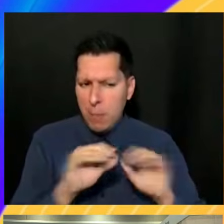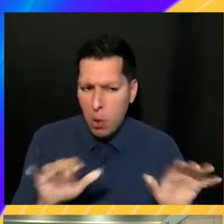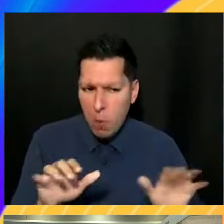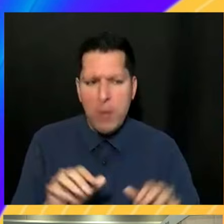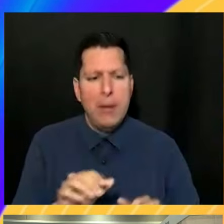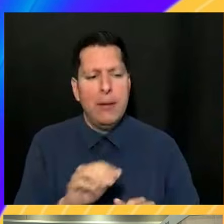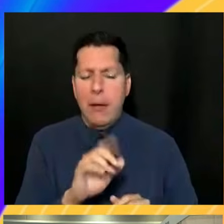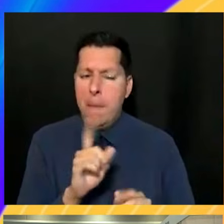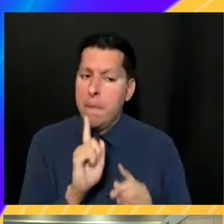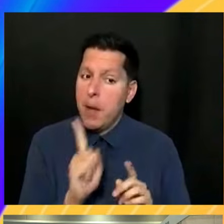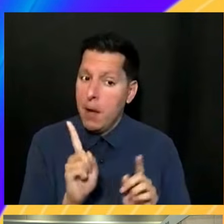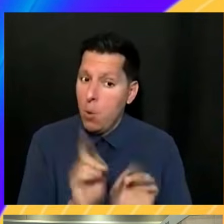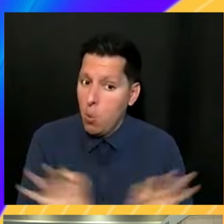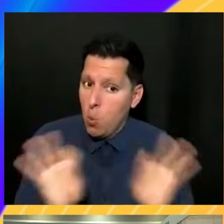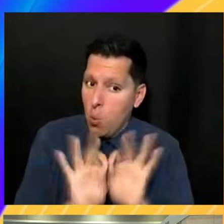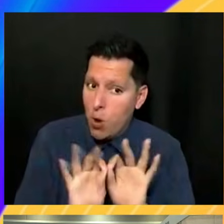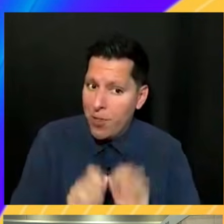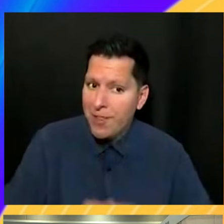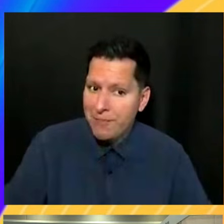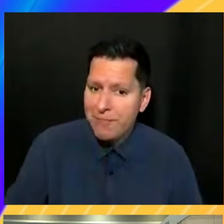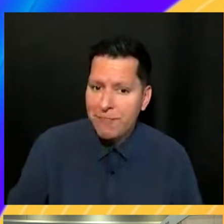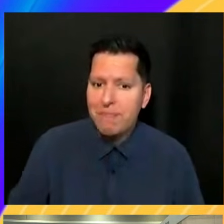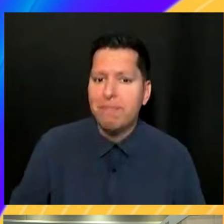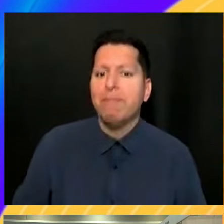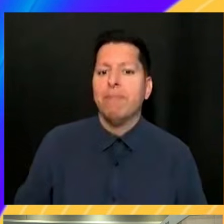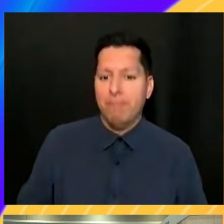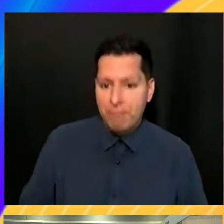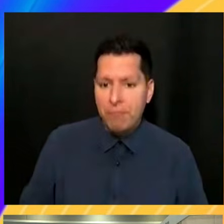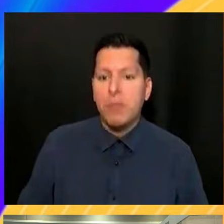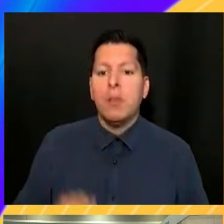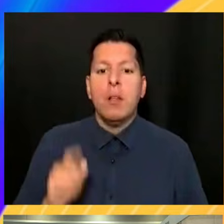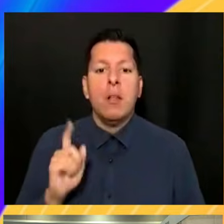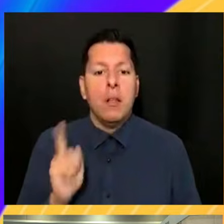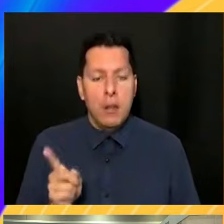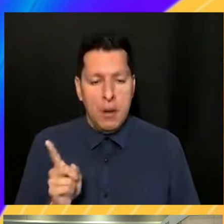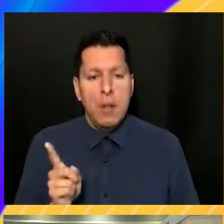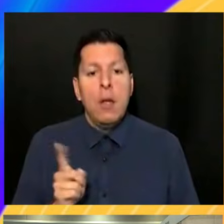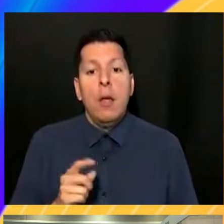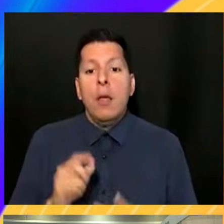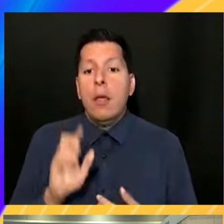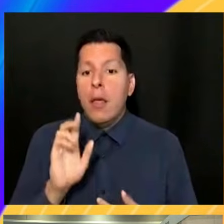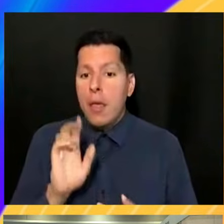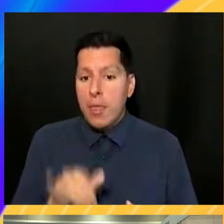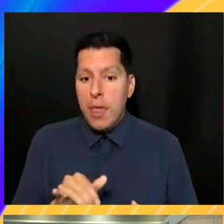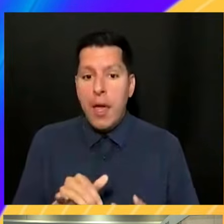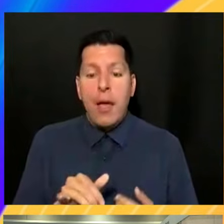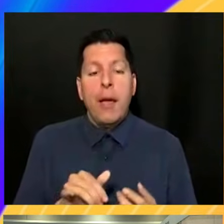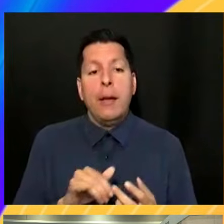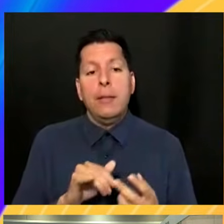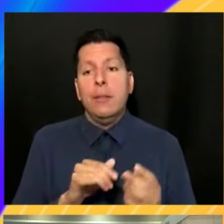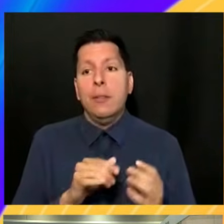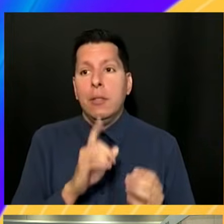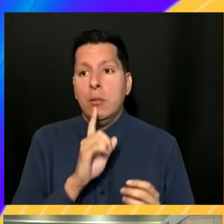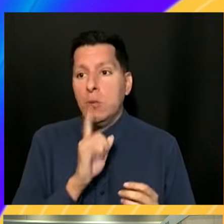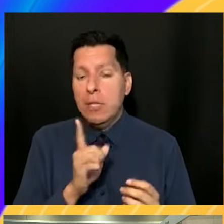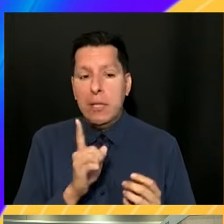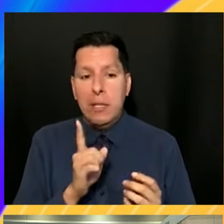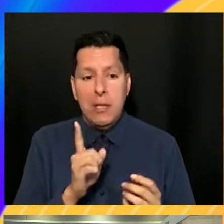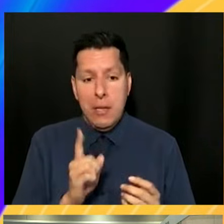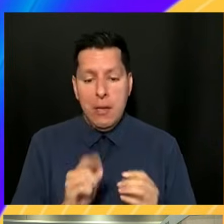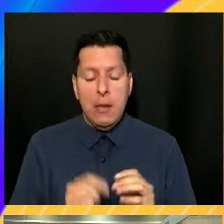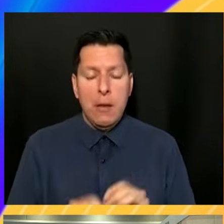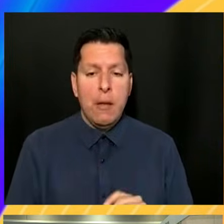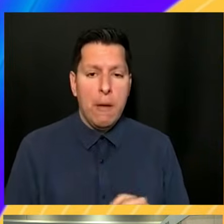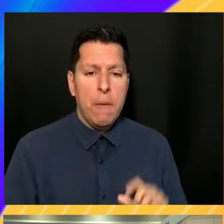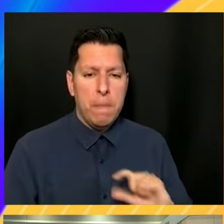it. Sure. Yeah, and I think that's actually probably a good thing that it takes a little bit of time, because these changes you're deploying, they could be